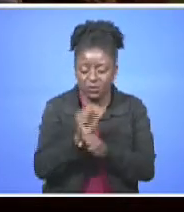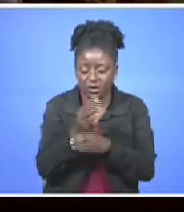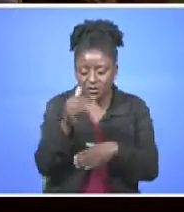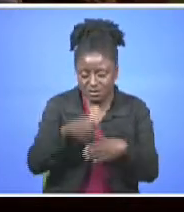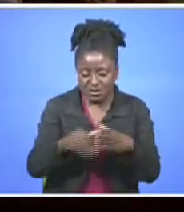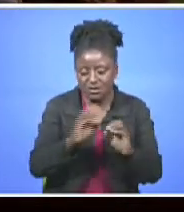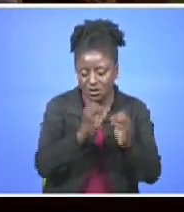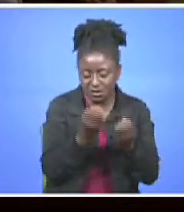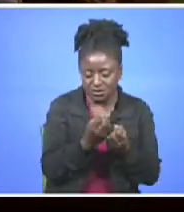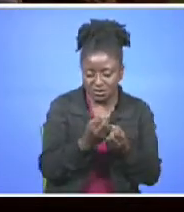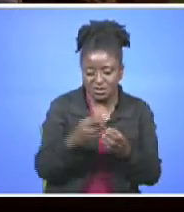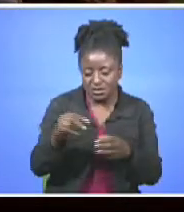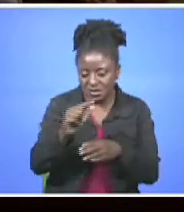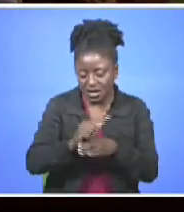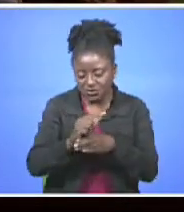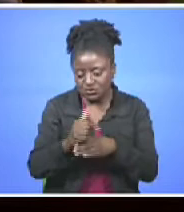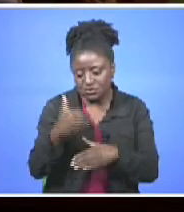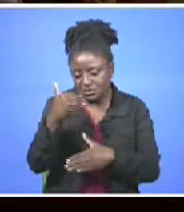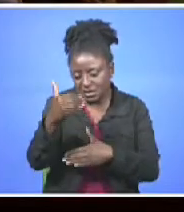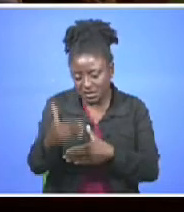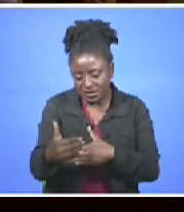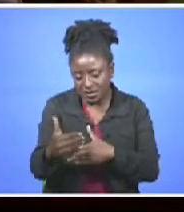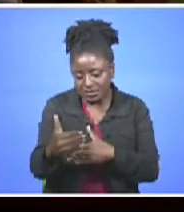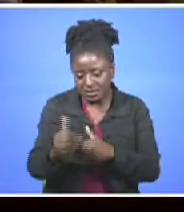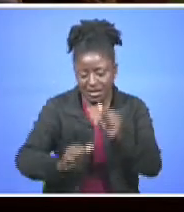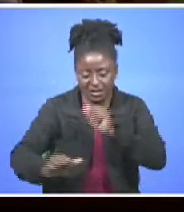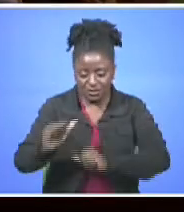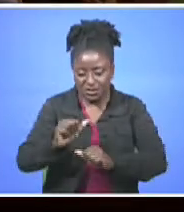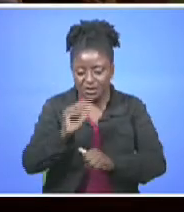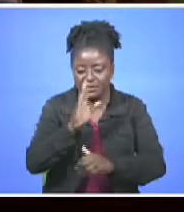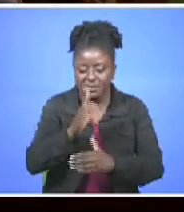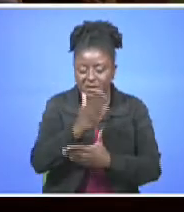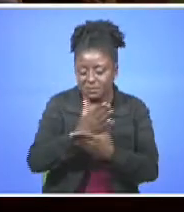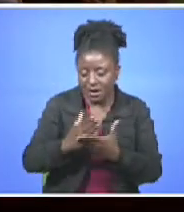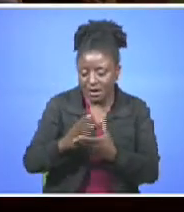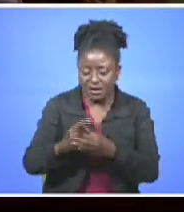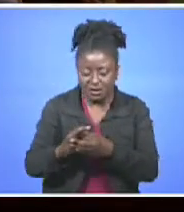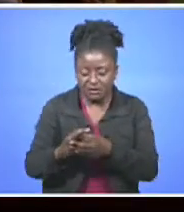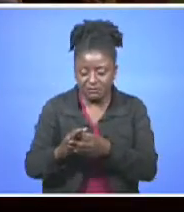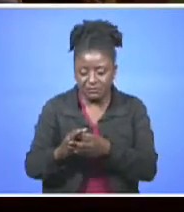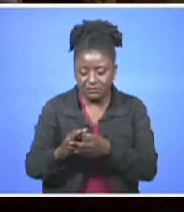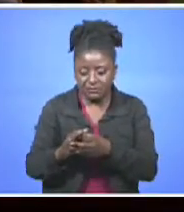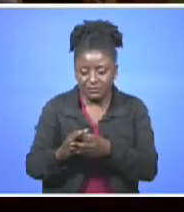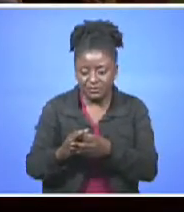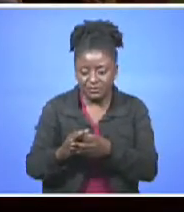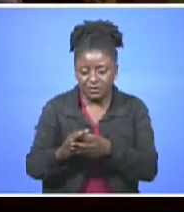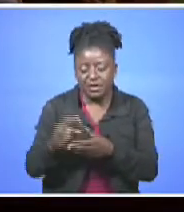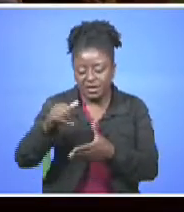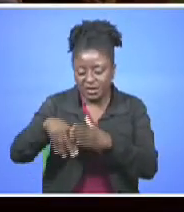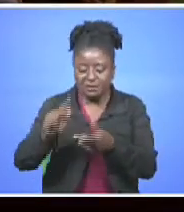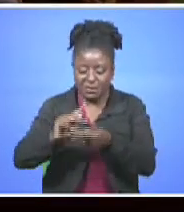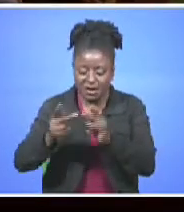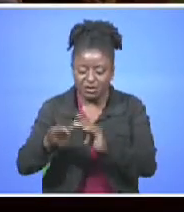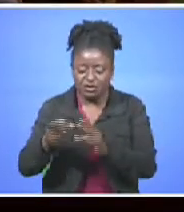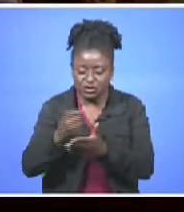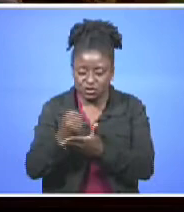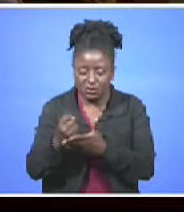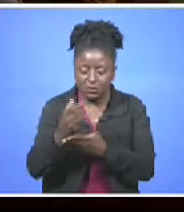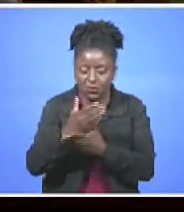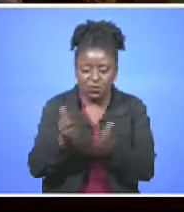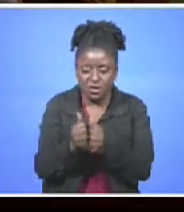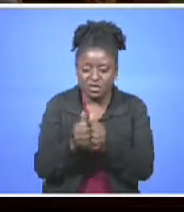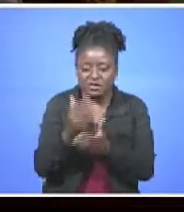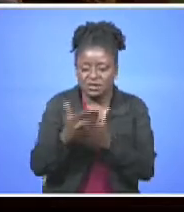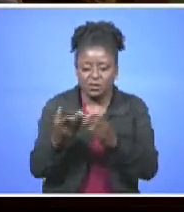natural next step then is to be a part of, or at least consider or be consulted in partnership with someone who then you put